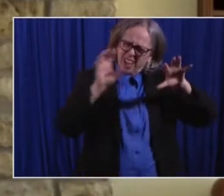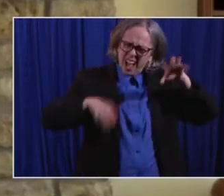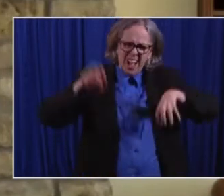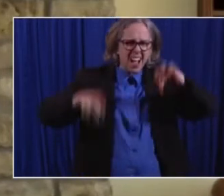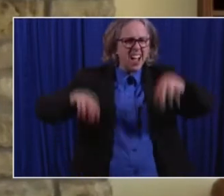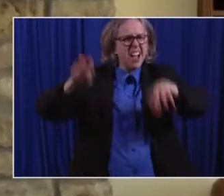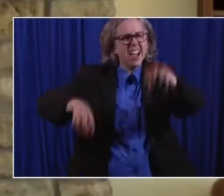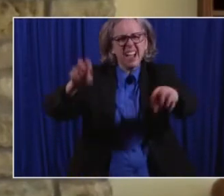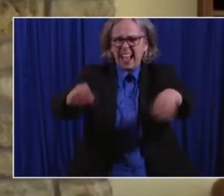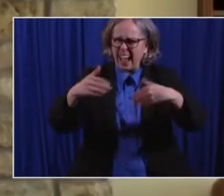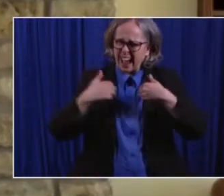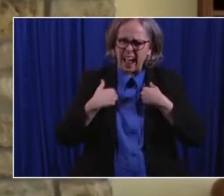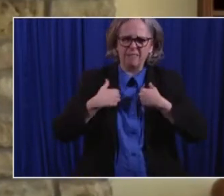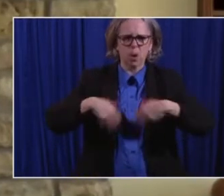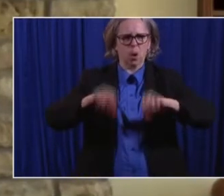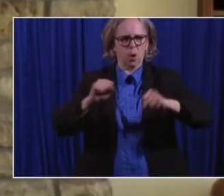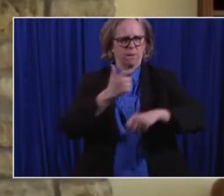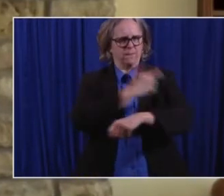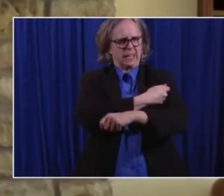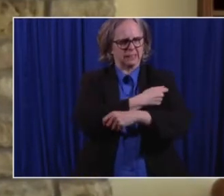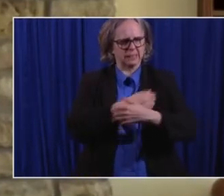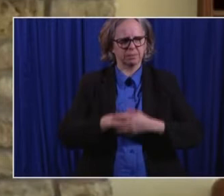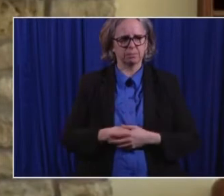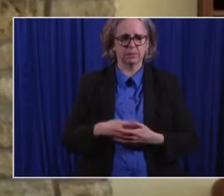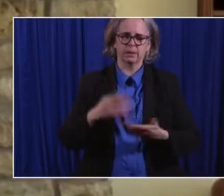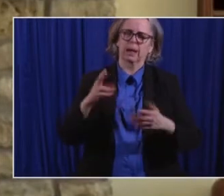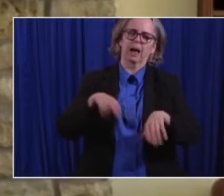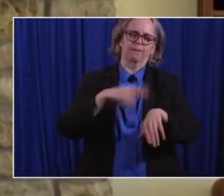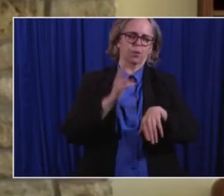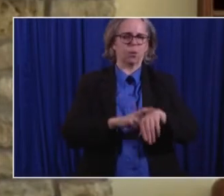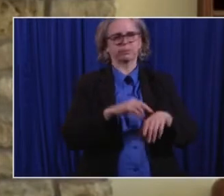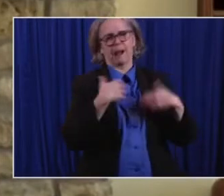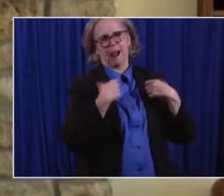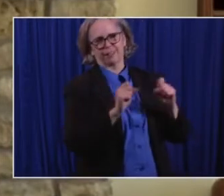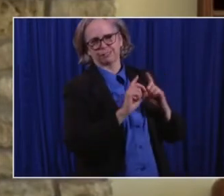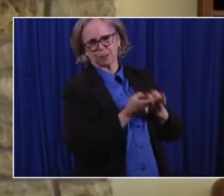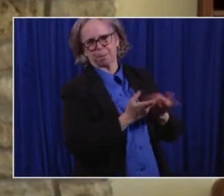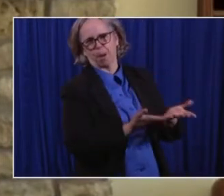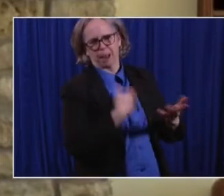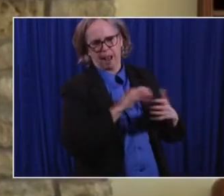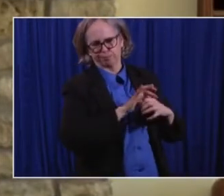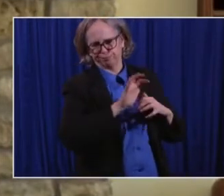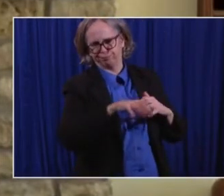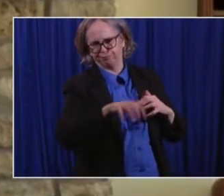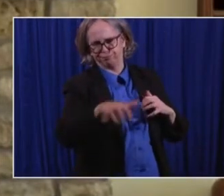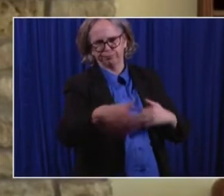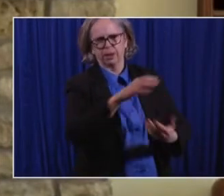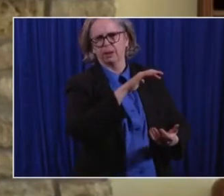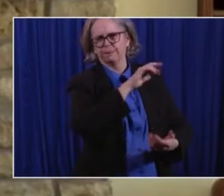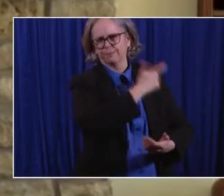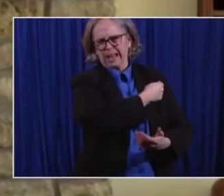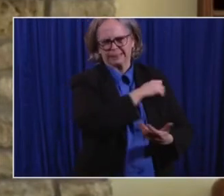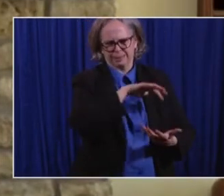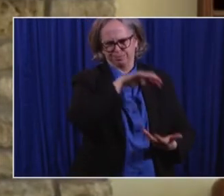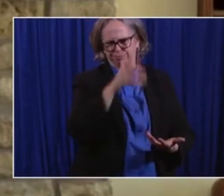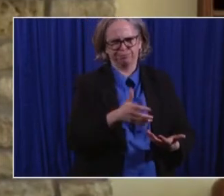health departments and more vaccinations more doses to the